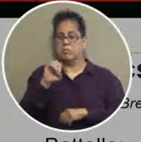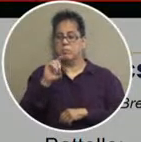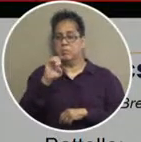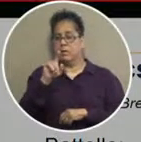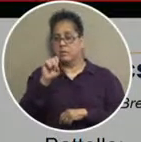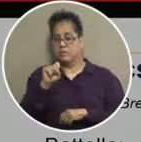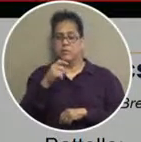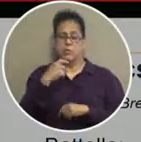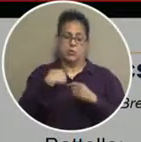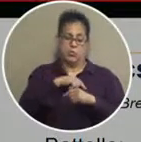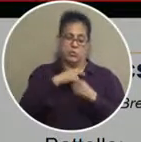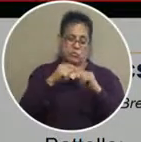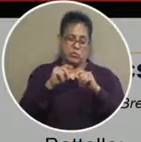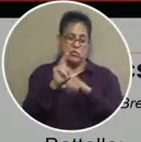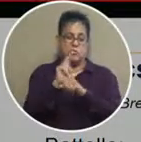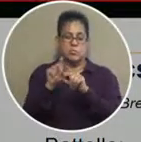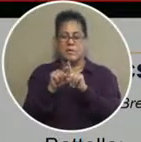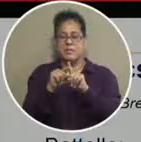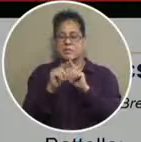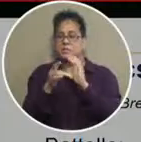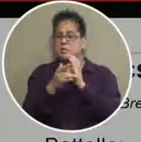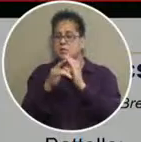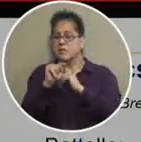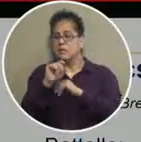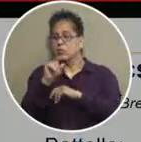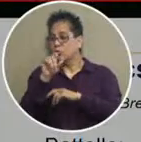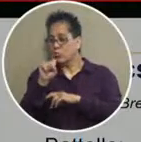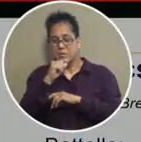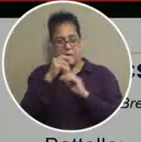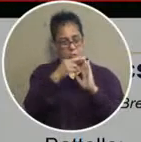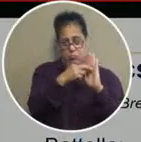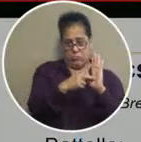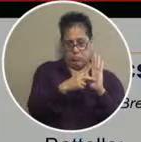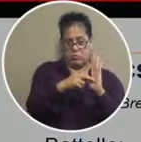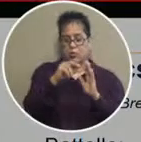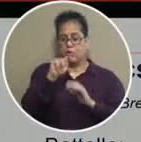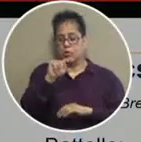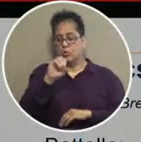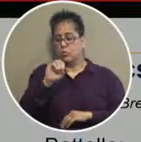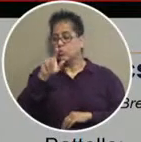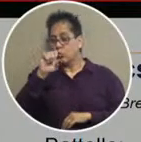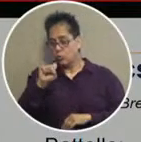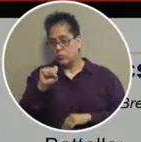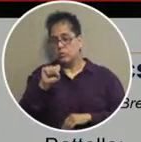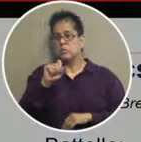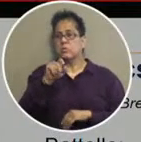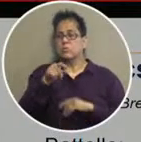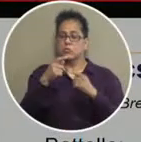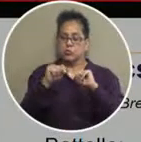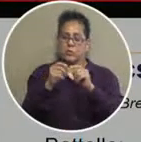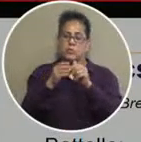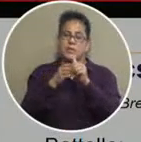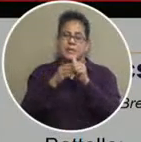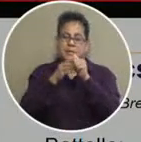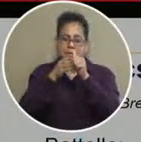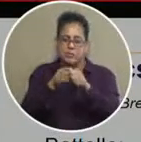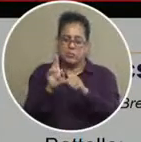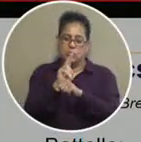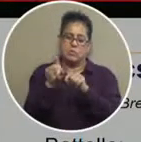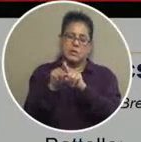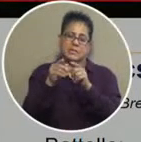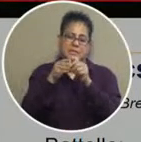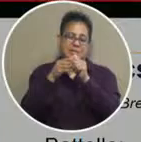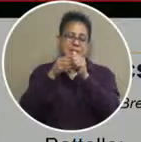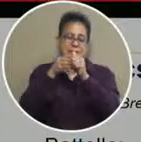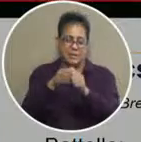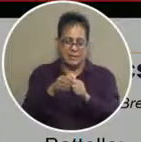trying to use them as tools, not as rules, if you will, that they're just trying to guide us in our